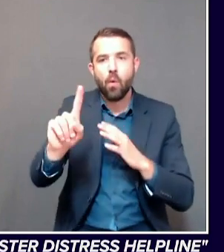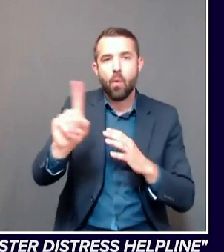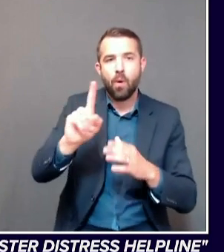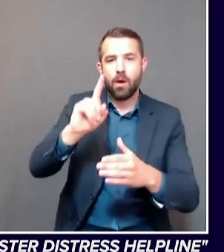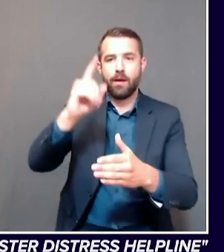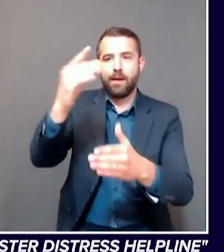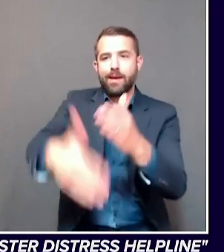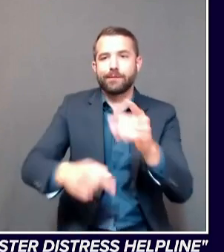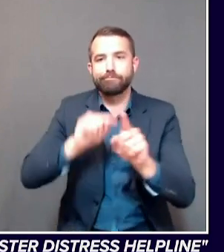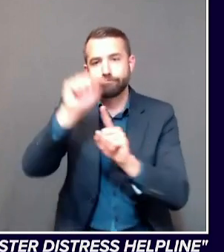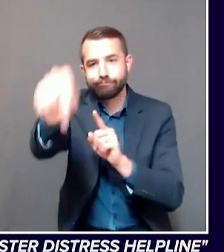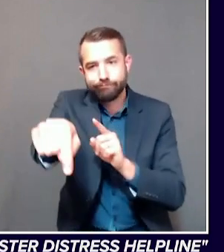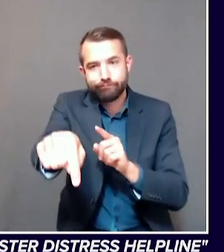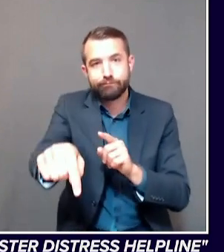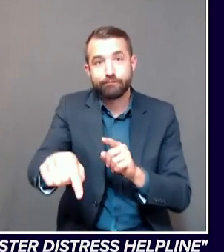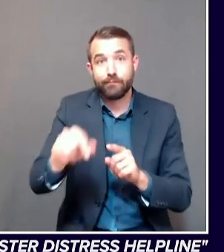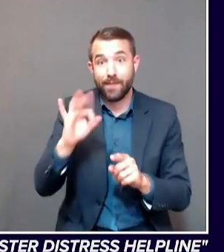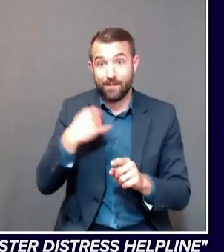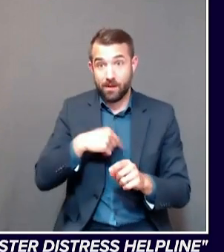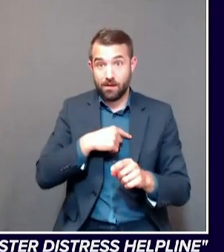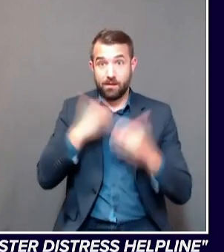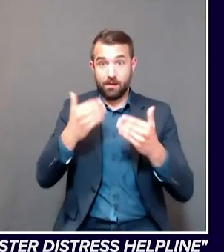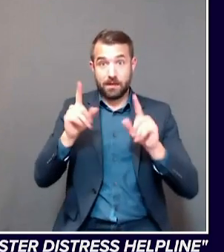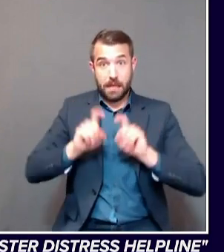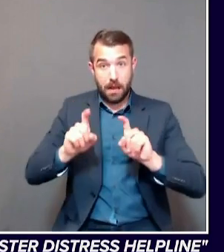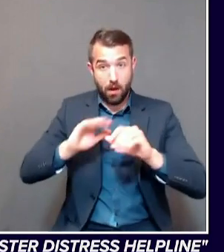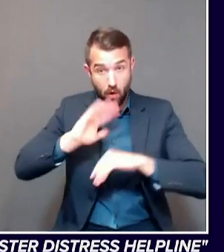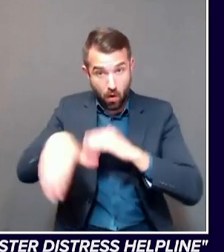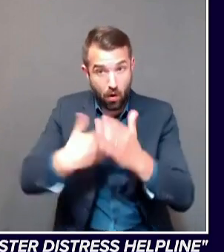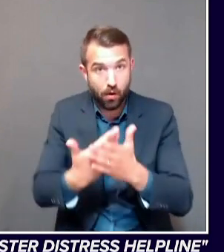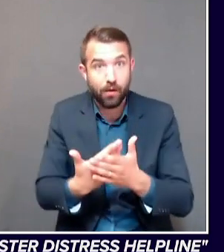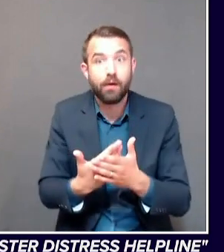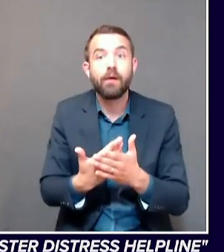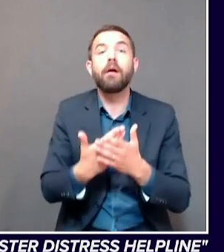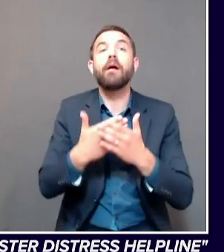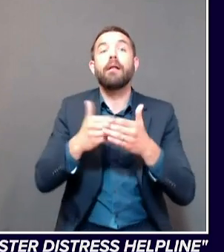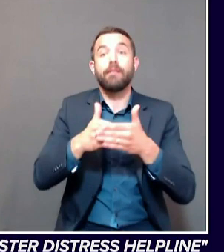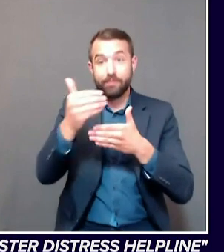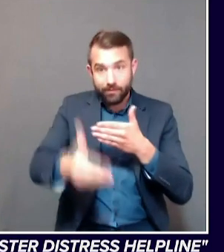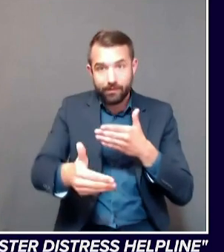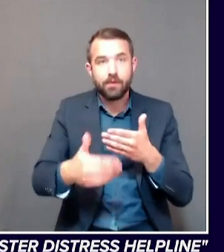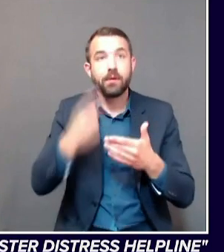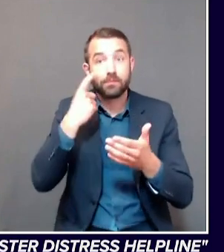place before we go down that road. Commissioner, anything more to add on that end?